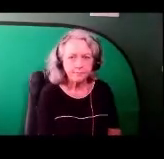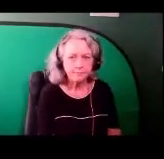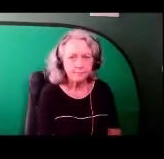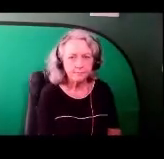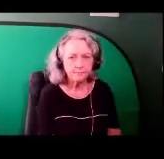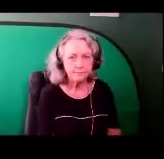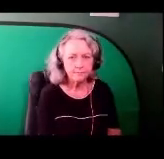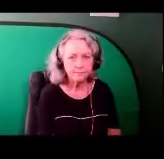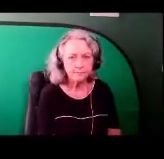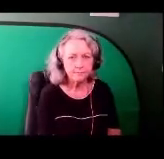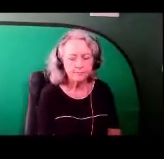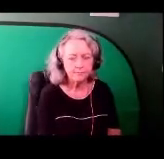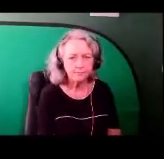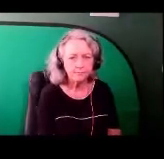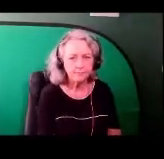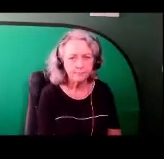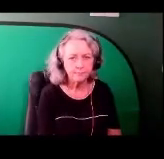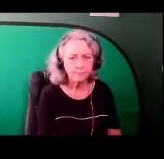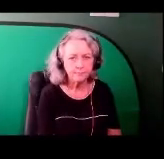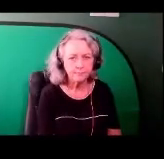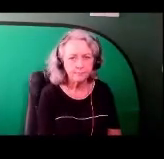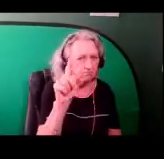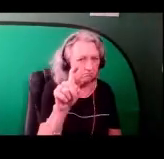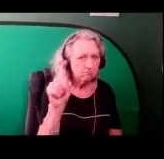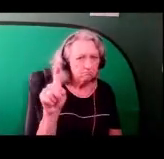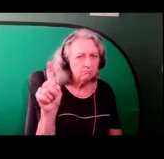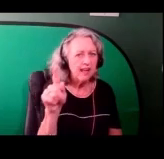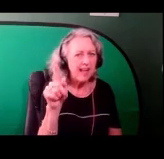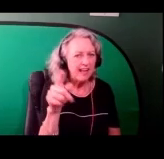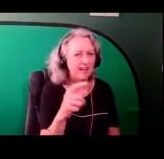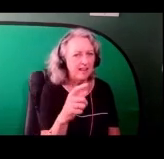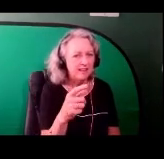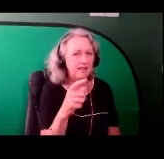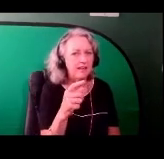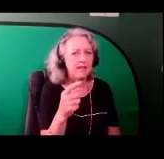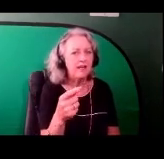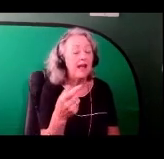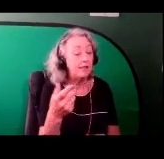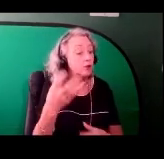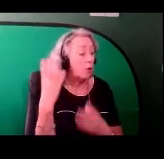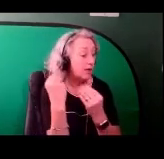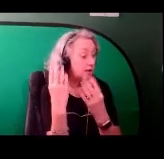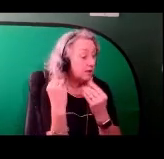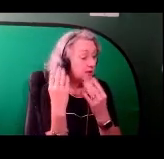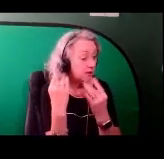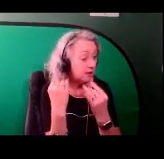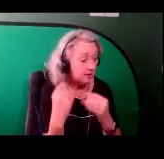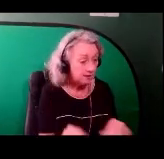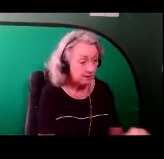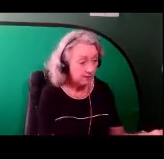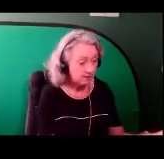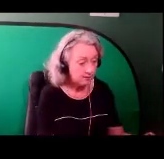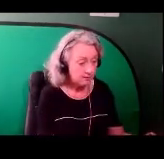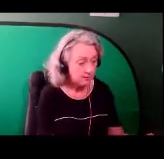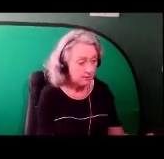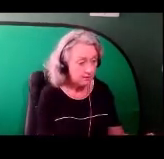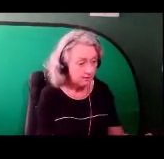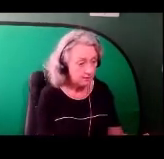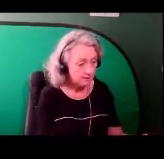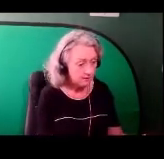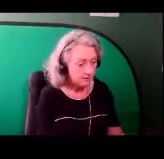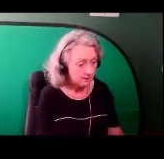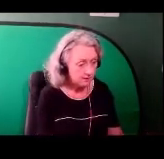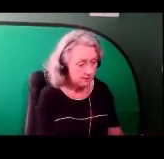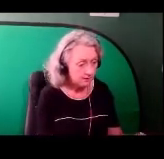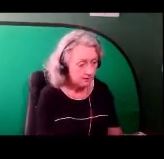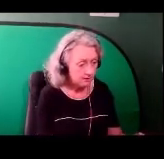Selected, selected, Braille, done, button. Settings, back button. All right. There's another